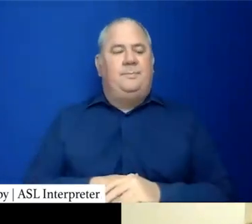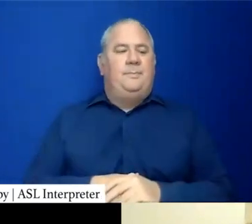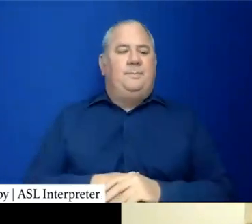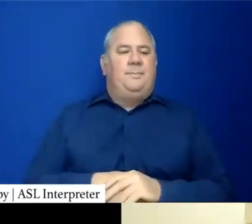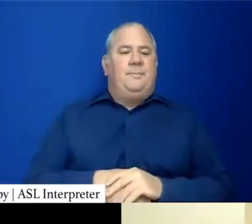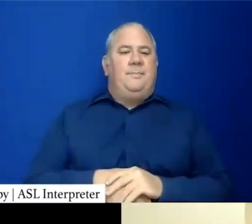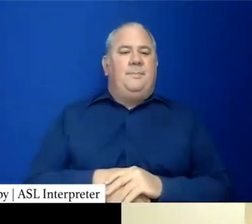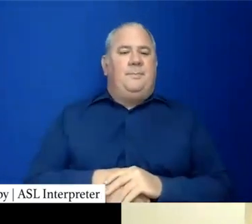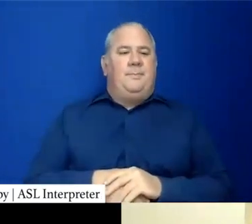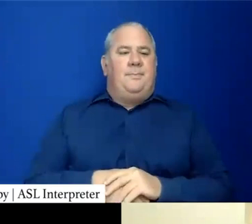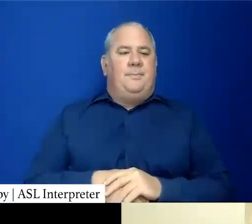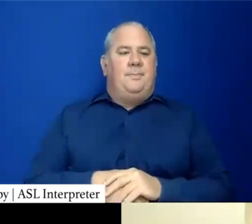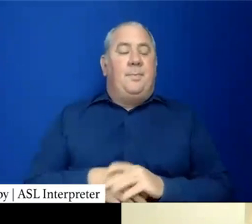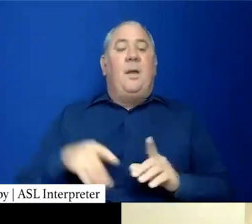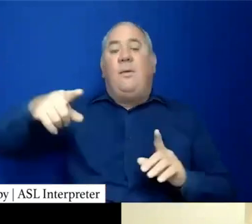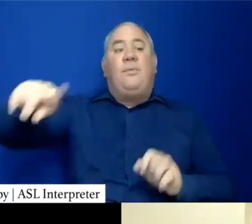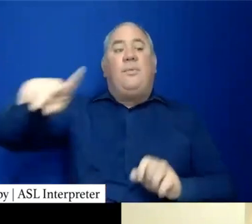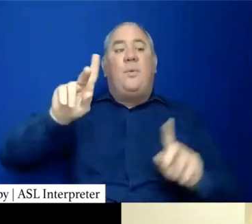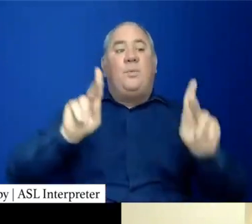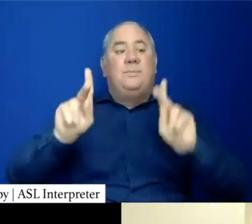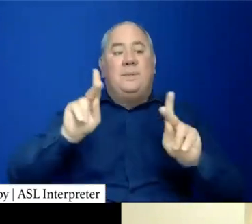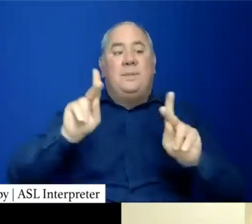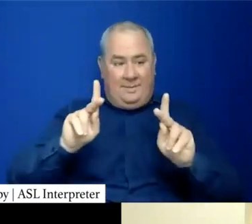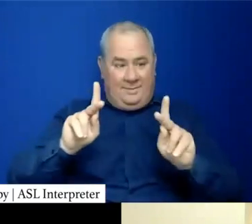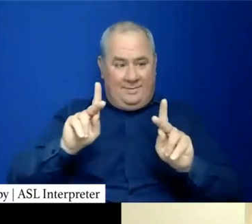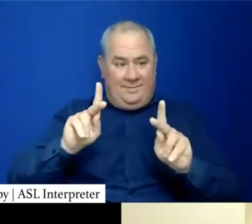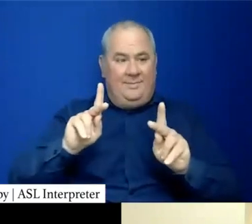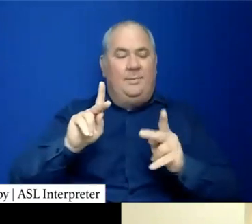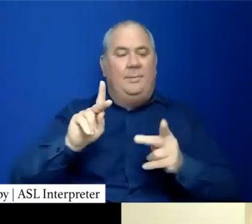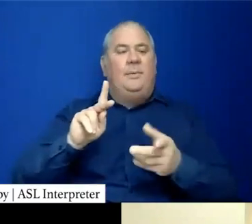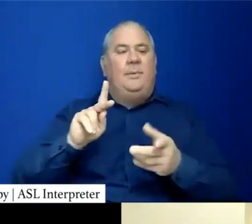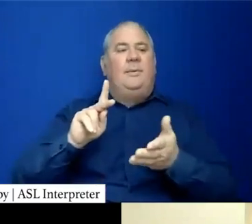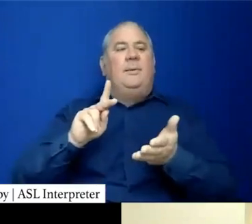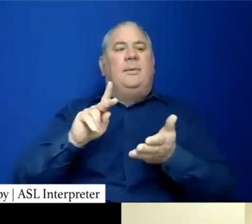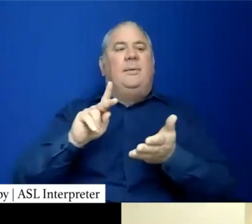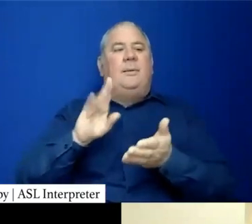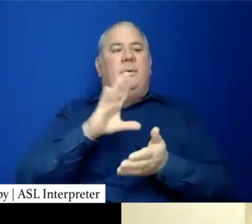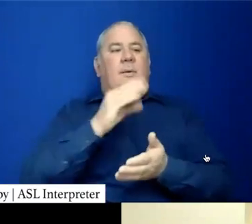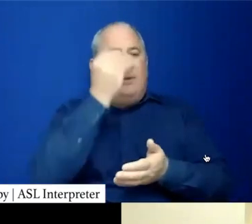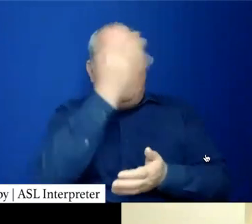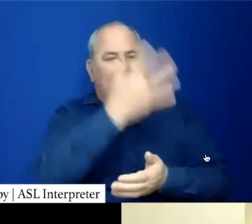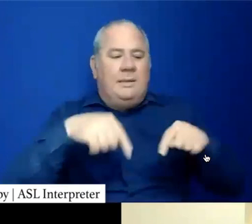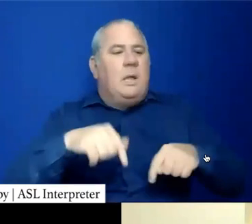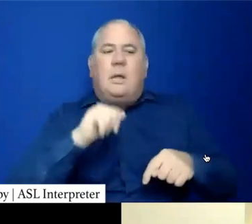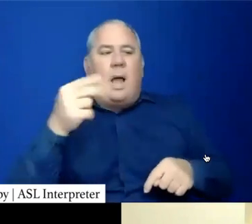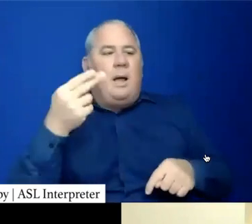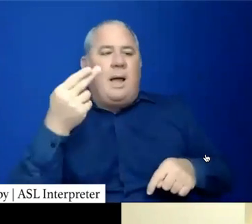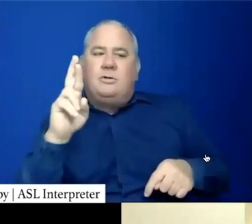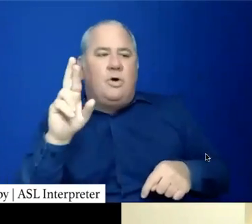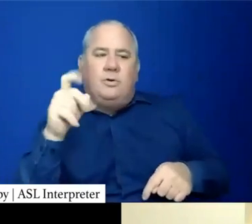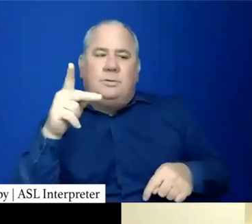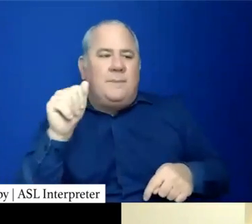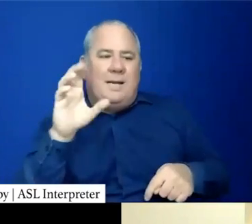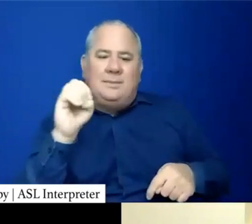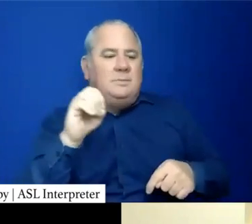to the folks who had to sign off on it. It's like, no, this is not going to be like an HR space where people are requesting accommodations. And